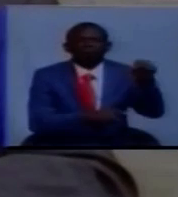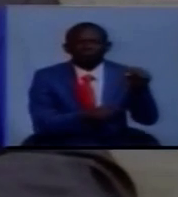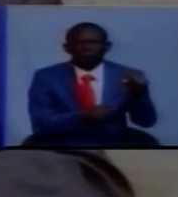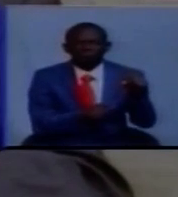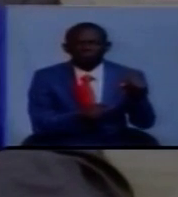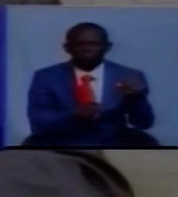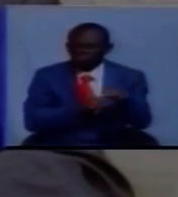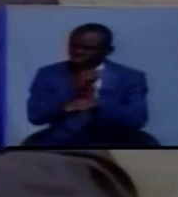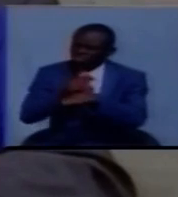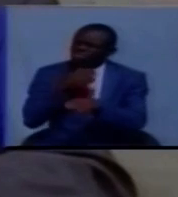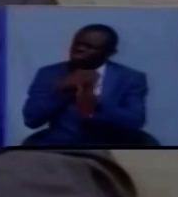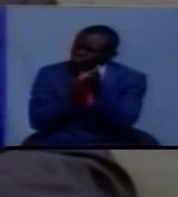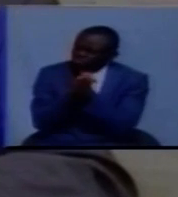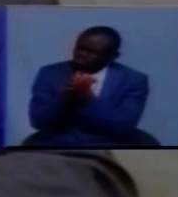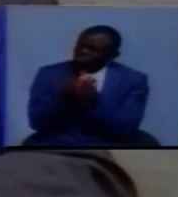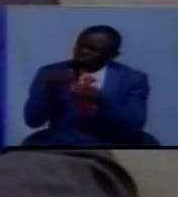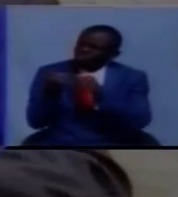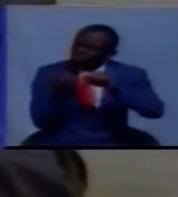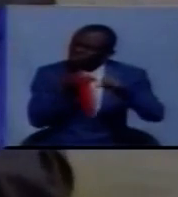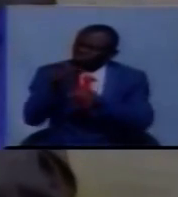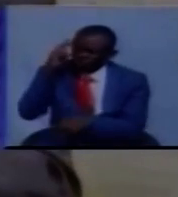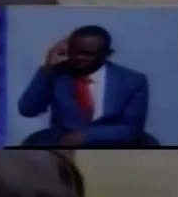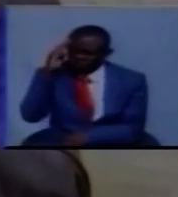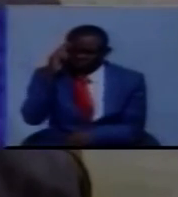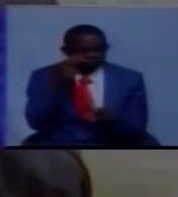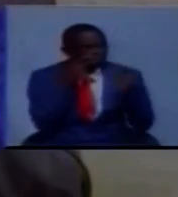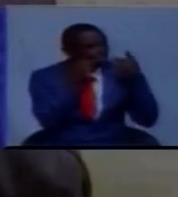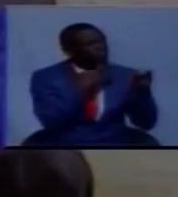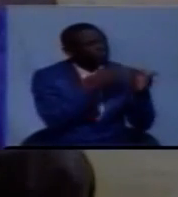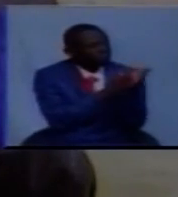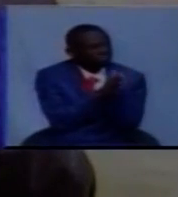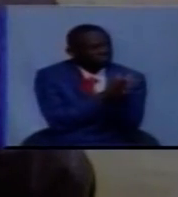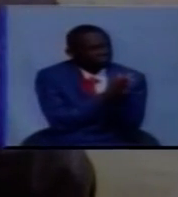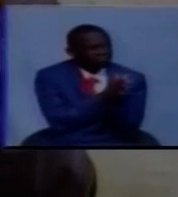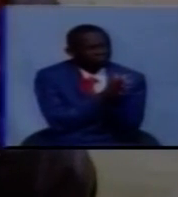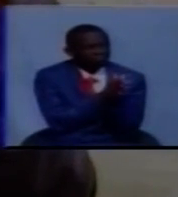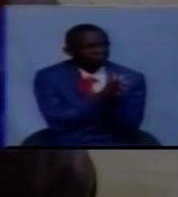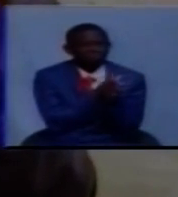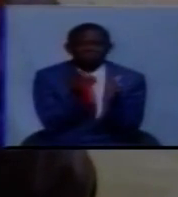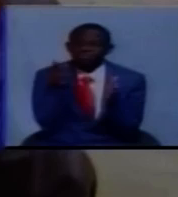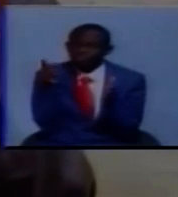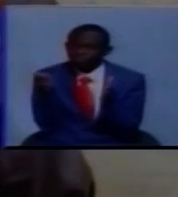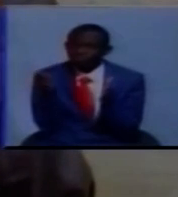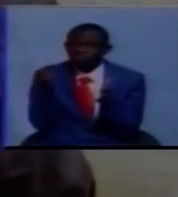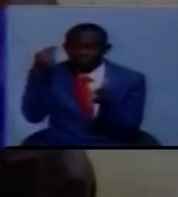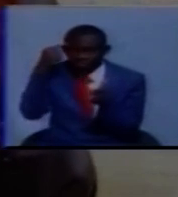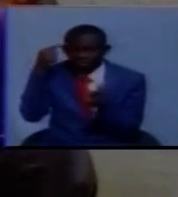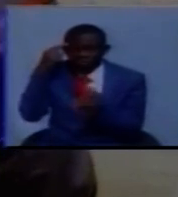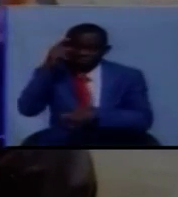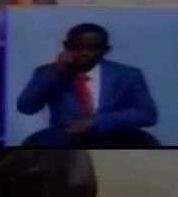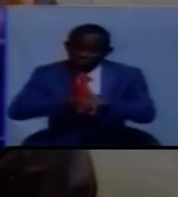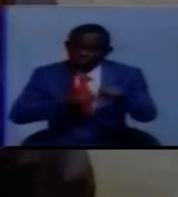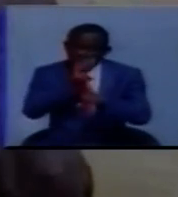reasons. So in public interest? Public interest, those usually they are they apply